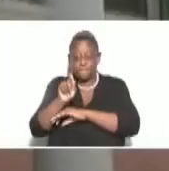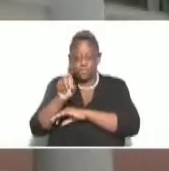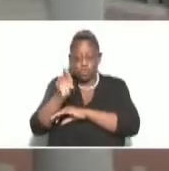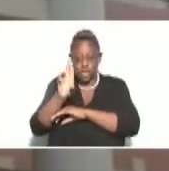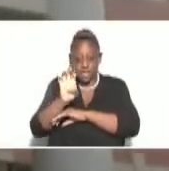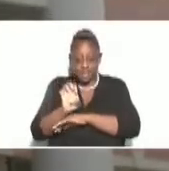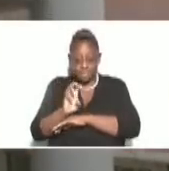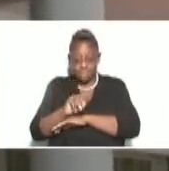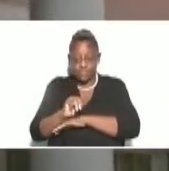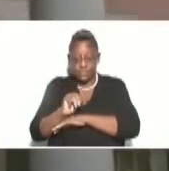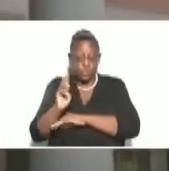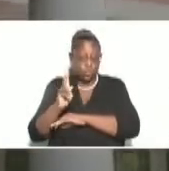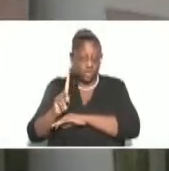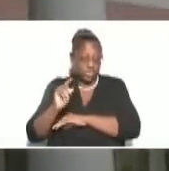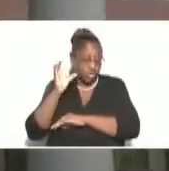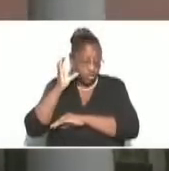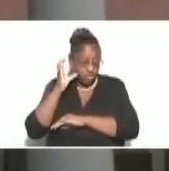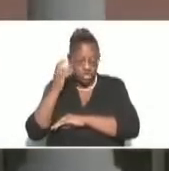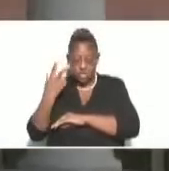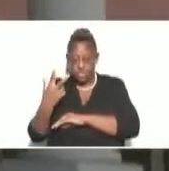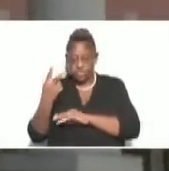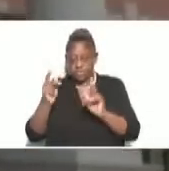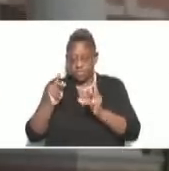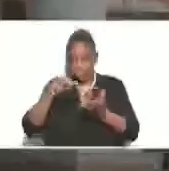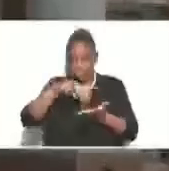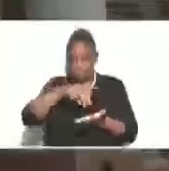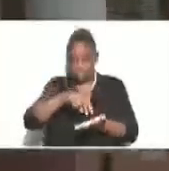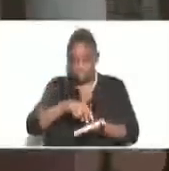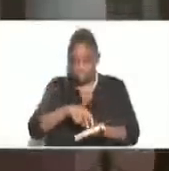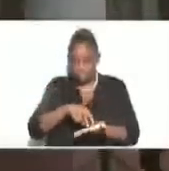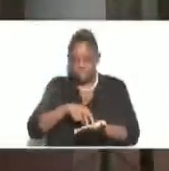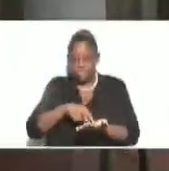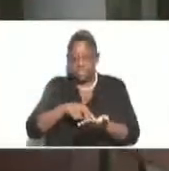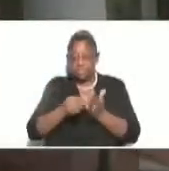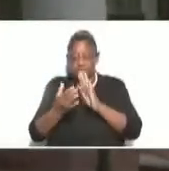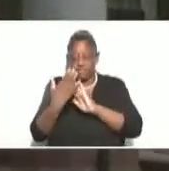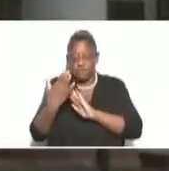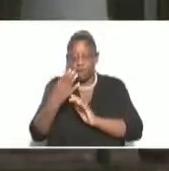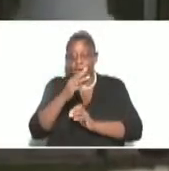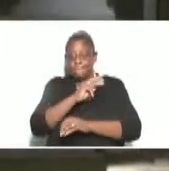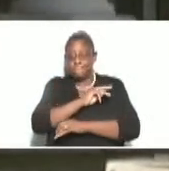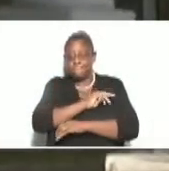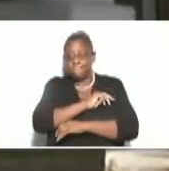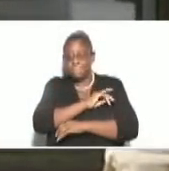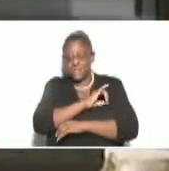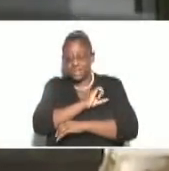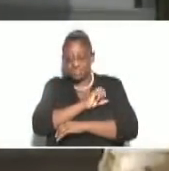was complete. The 3 defendants stood before Justice Gilomena Archer Mins. They were